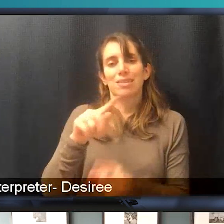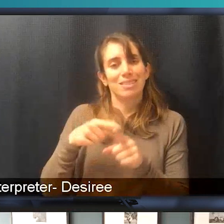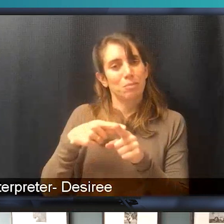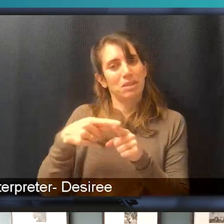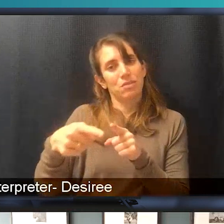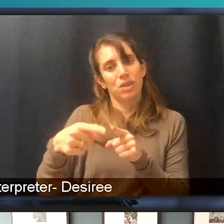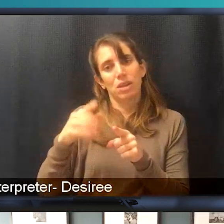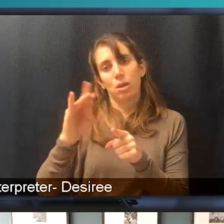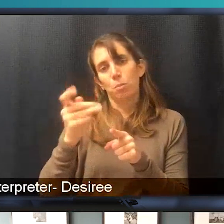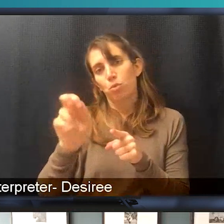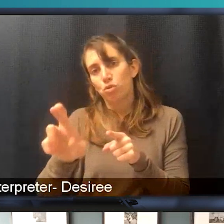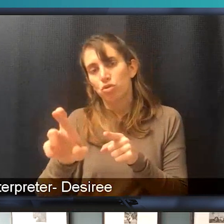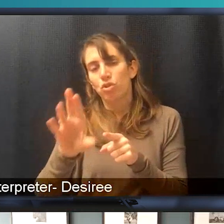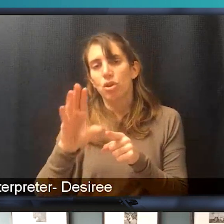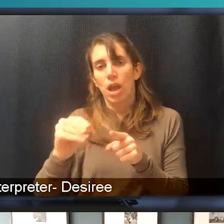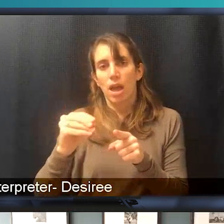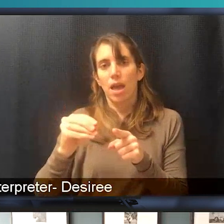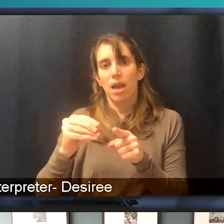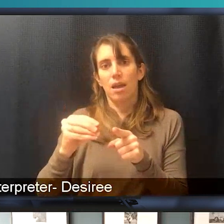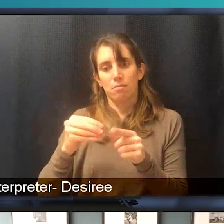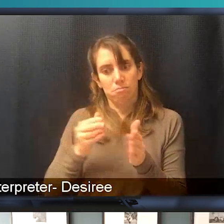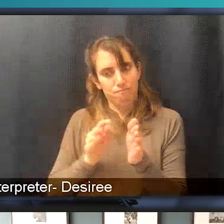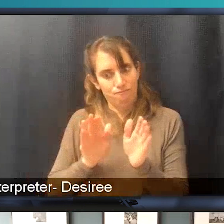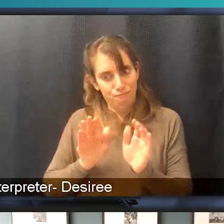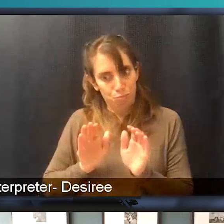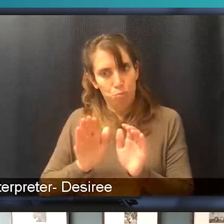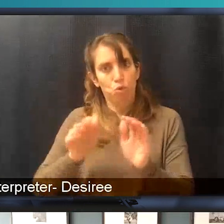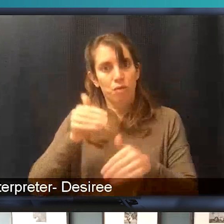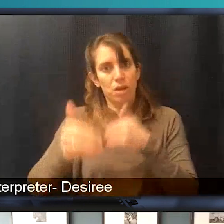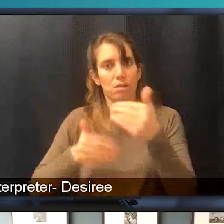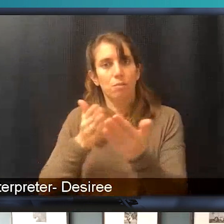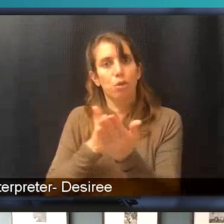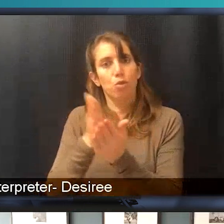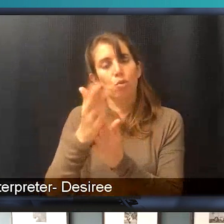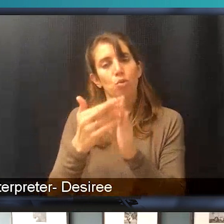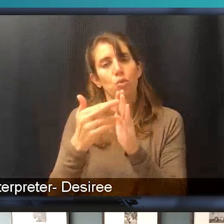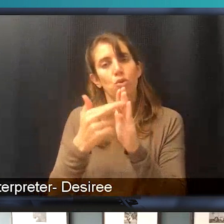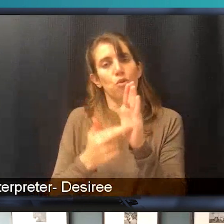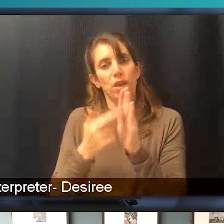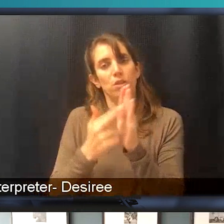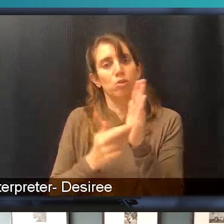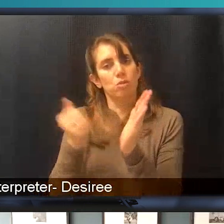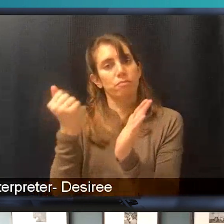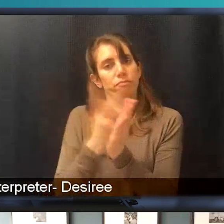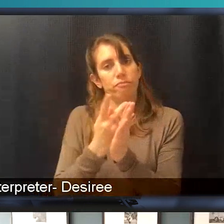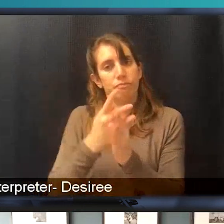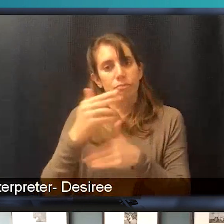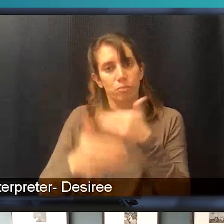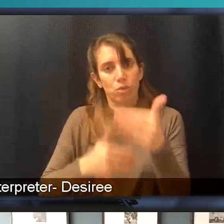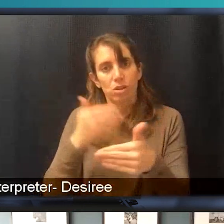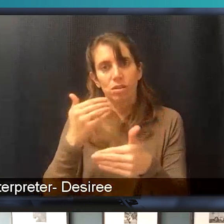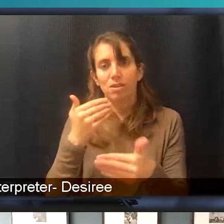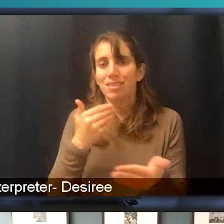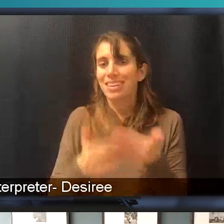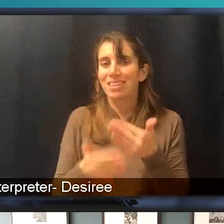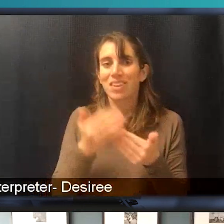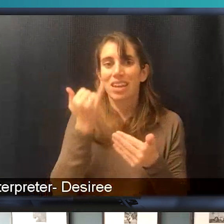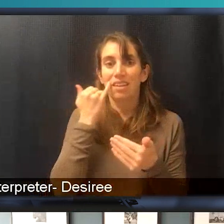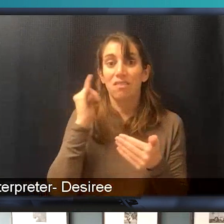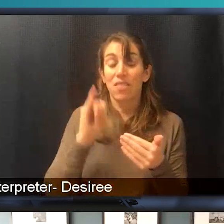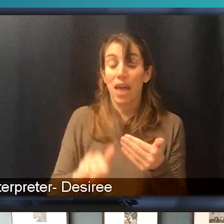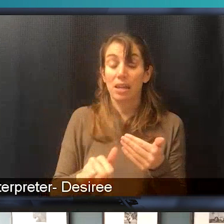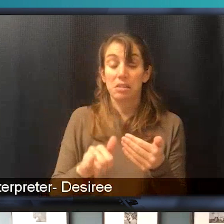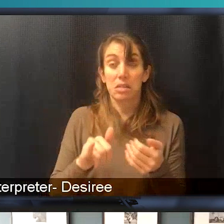move that through the regulatory process. It's also possible that even if that neutralization drop is decent with 3